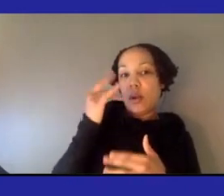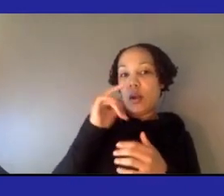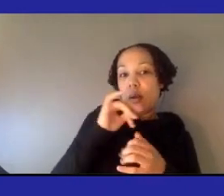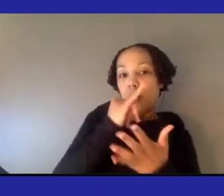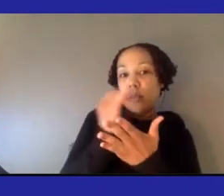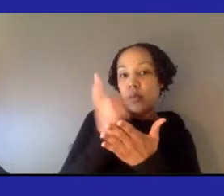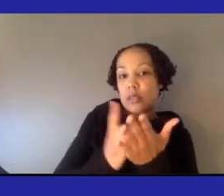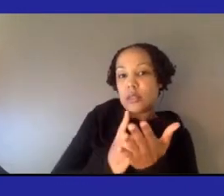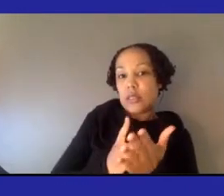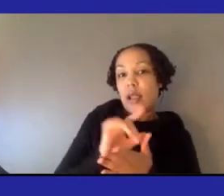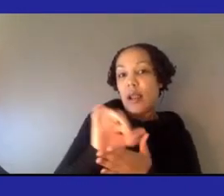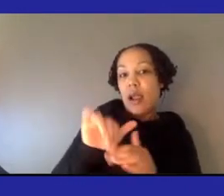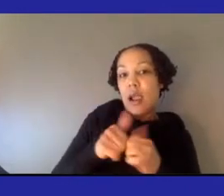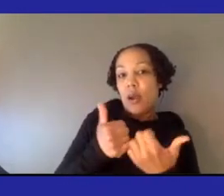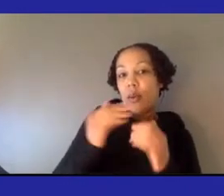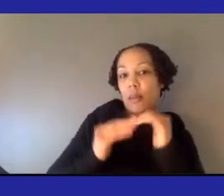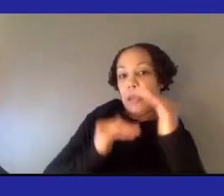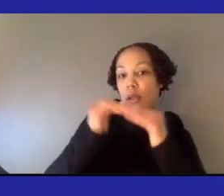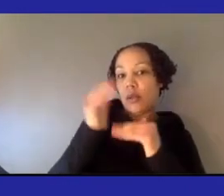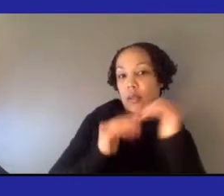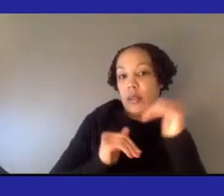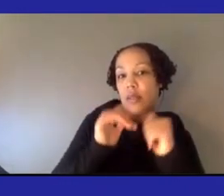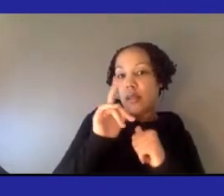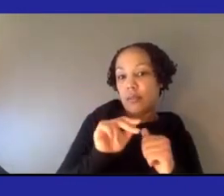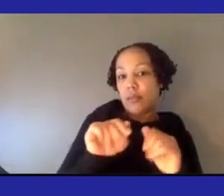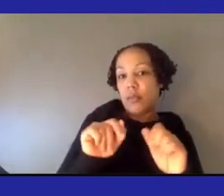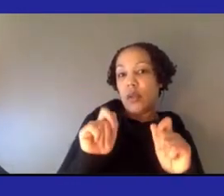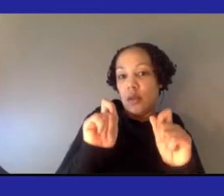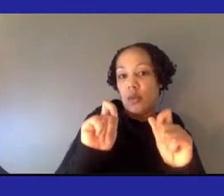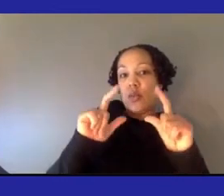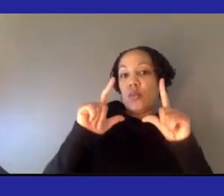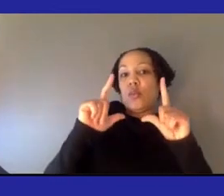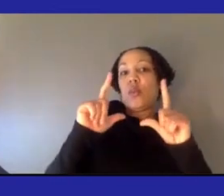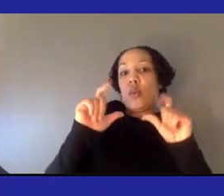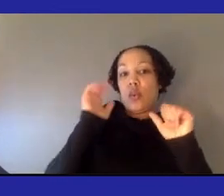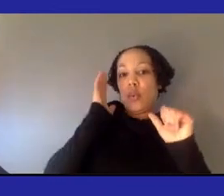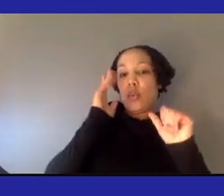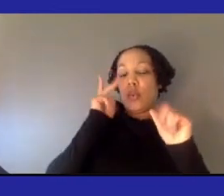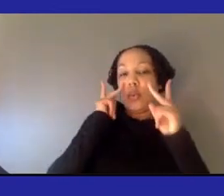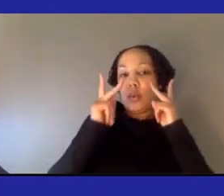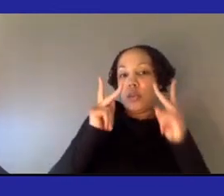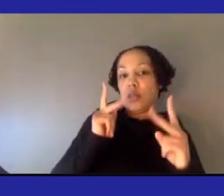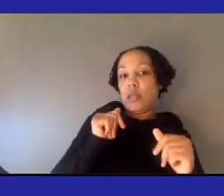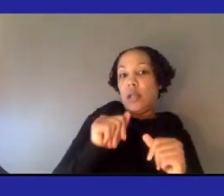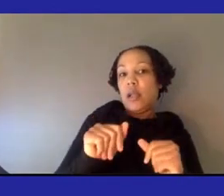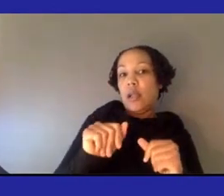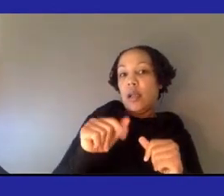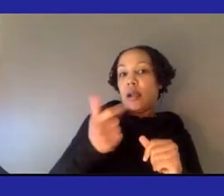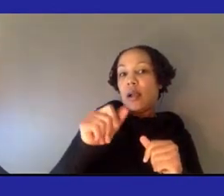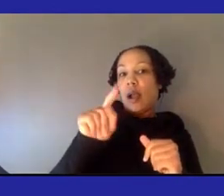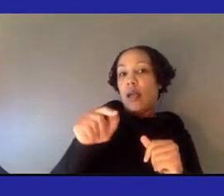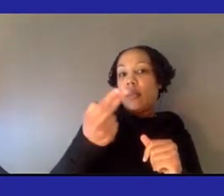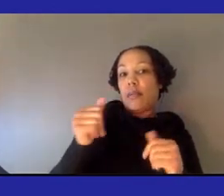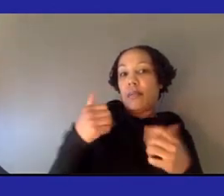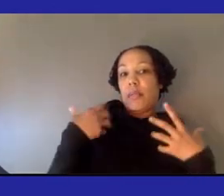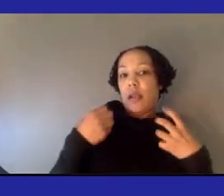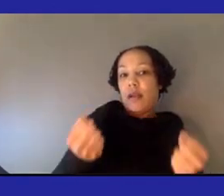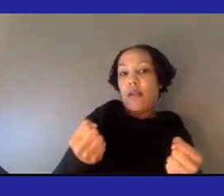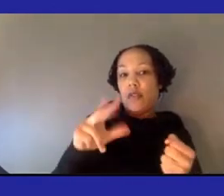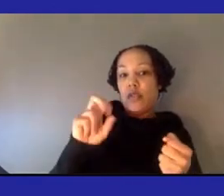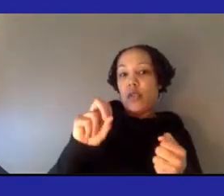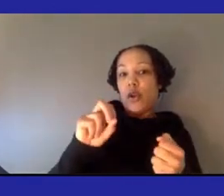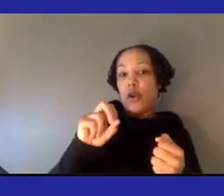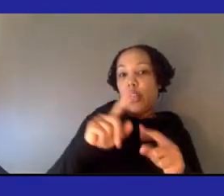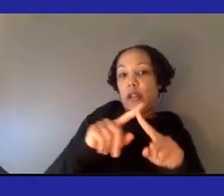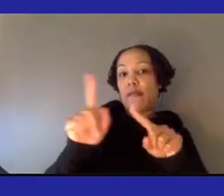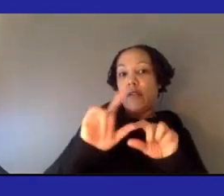site. So to zoom out for a second, Gotham Health actually operates closer to 30 locations citywide now, with 8 currently in